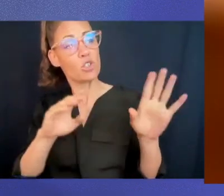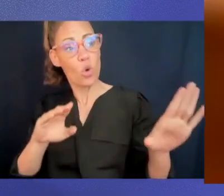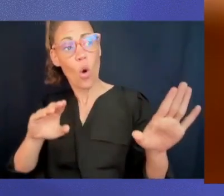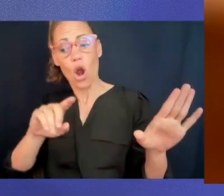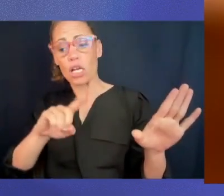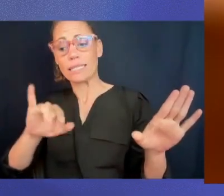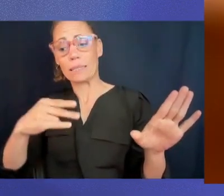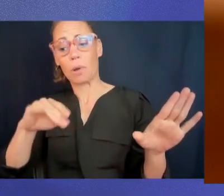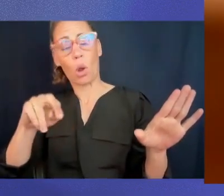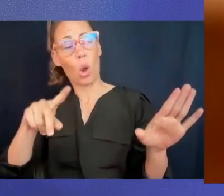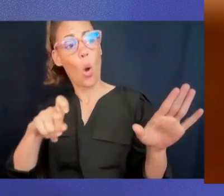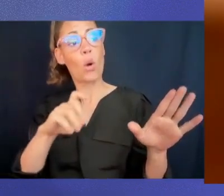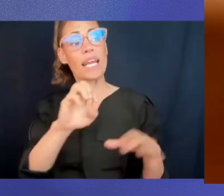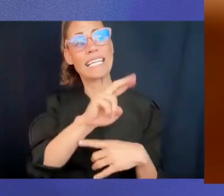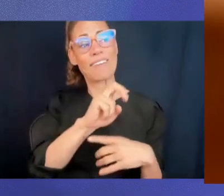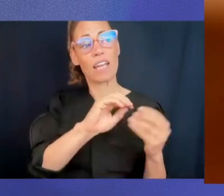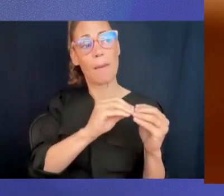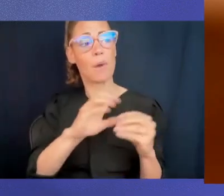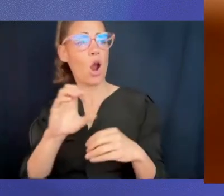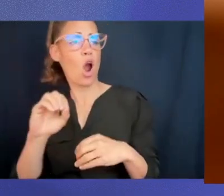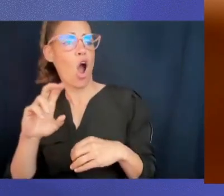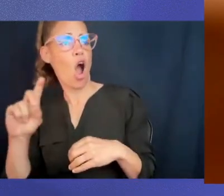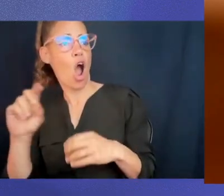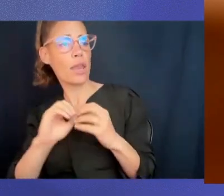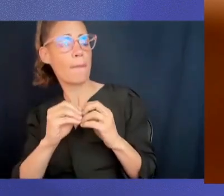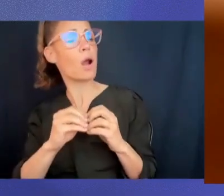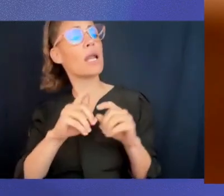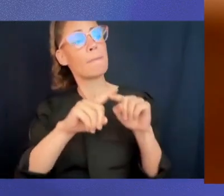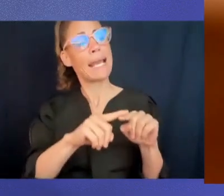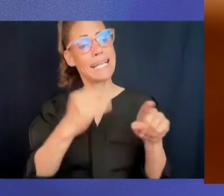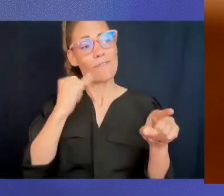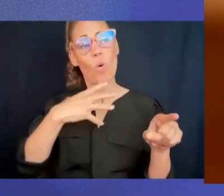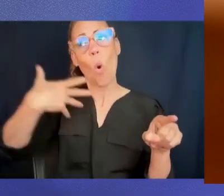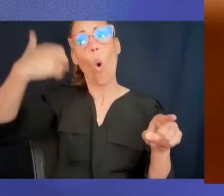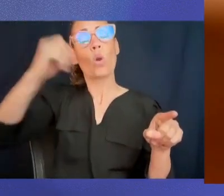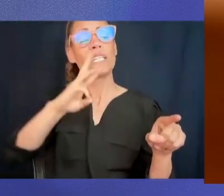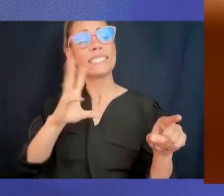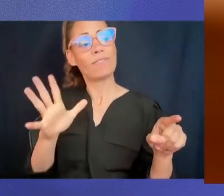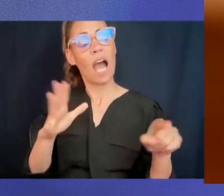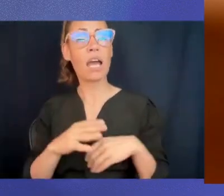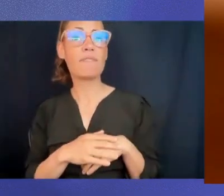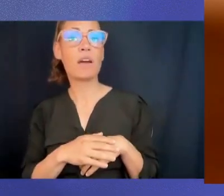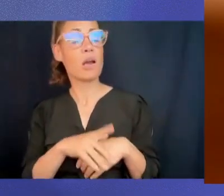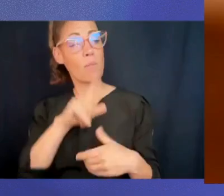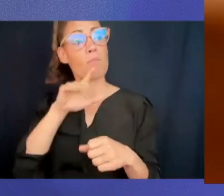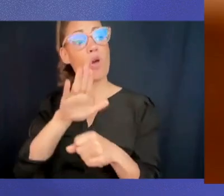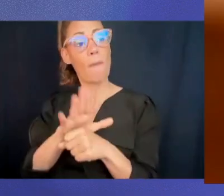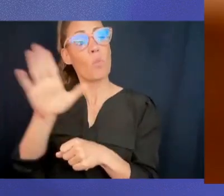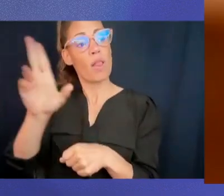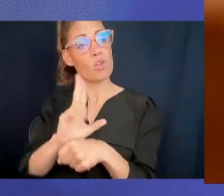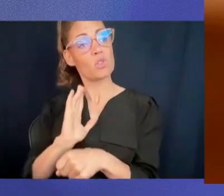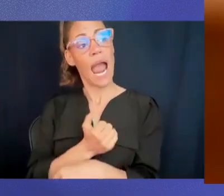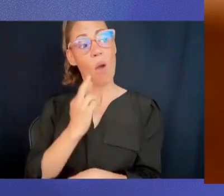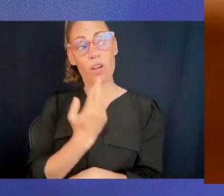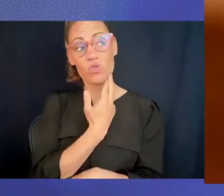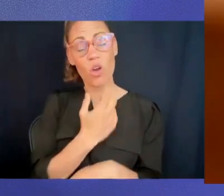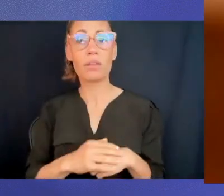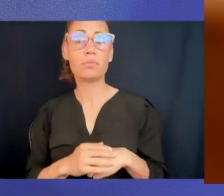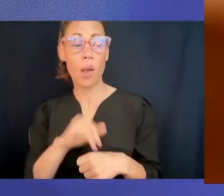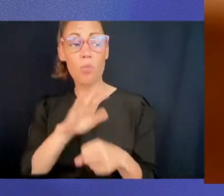or an odd number, and whether you're over 65, and whether you promise to use our restaurant, and whether you promise to behave